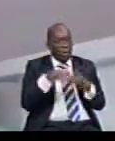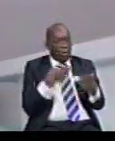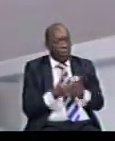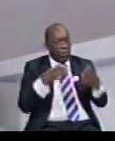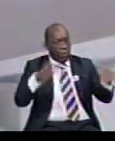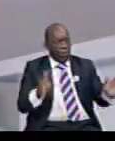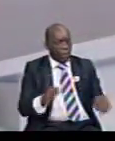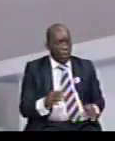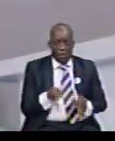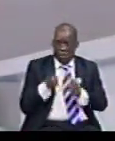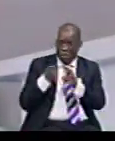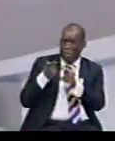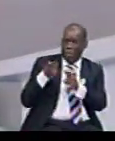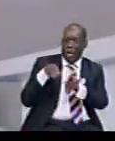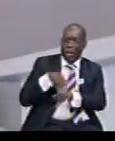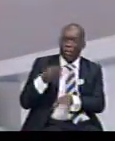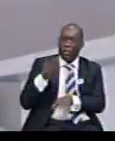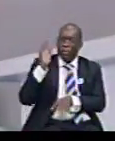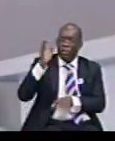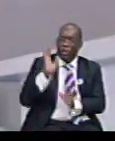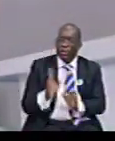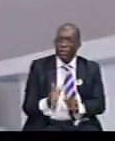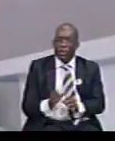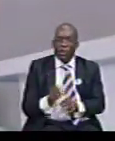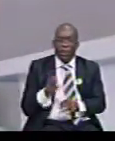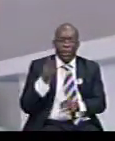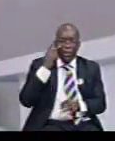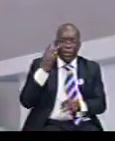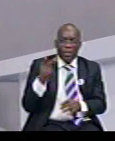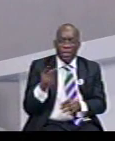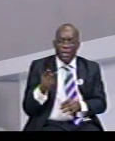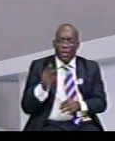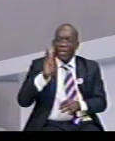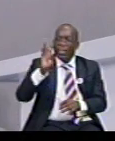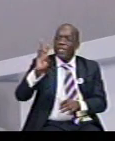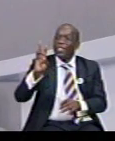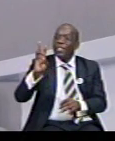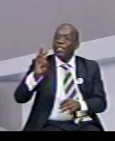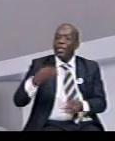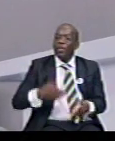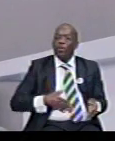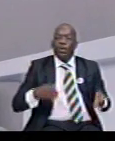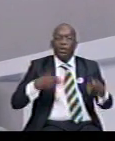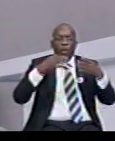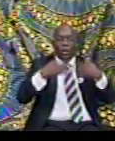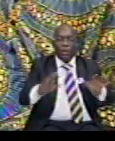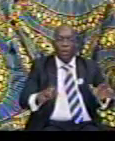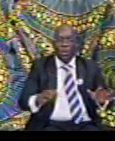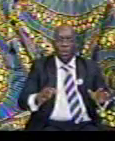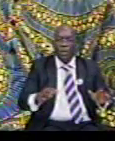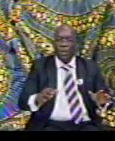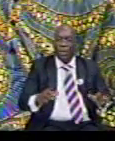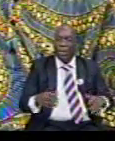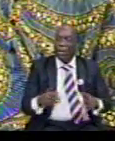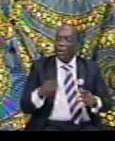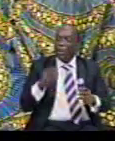said, I said, I had 5-6 miscarriages. That's how you are going to pray. I said, it is